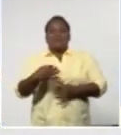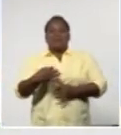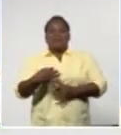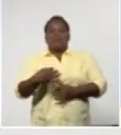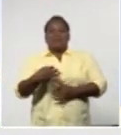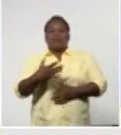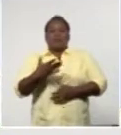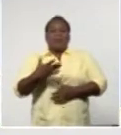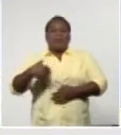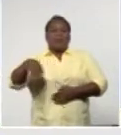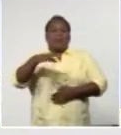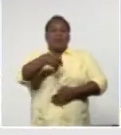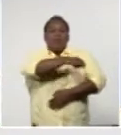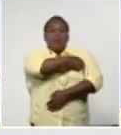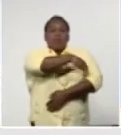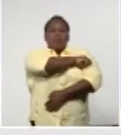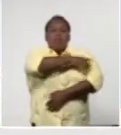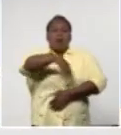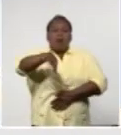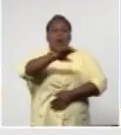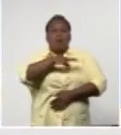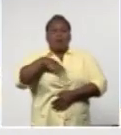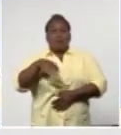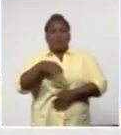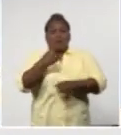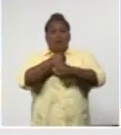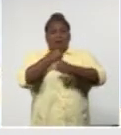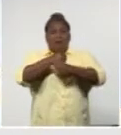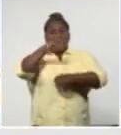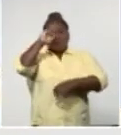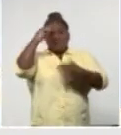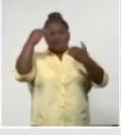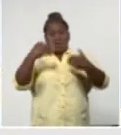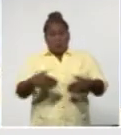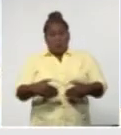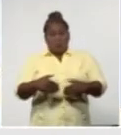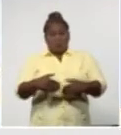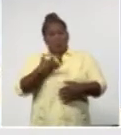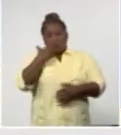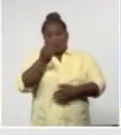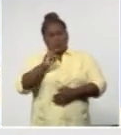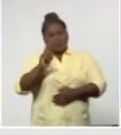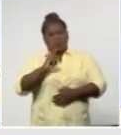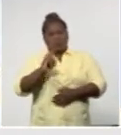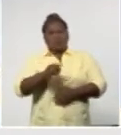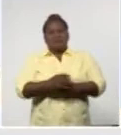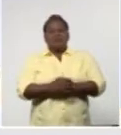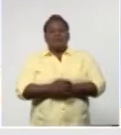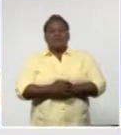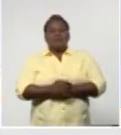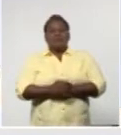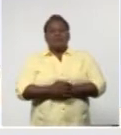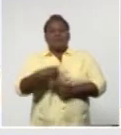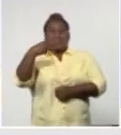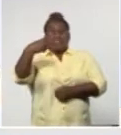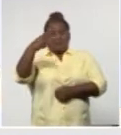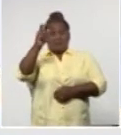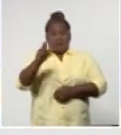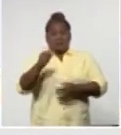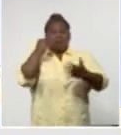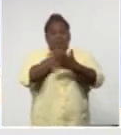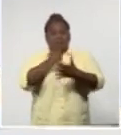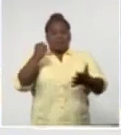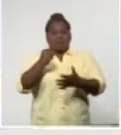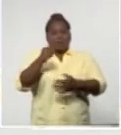always very sad, not only for us, but for all our people and especially for our health